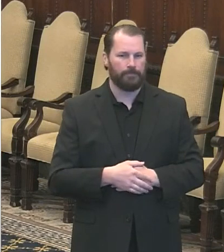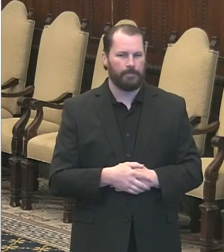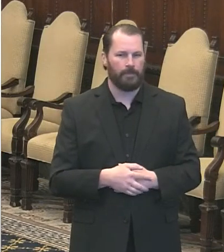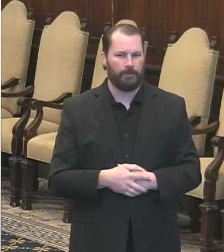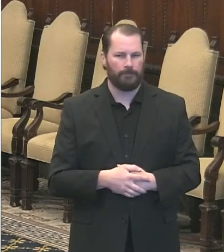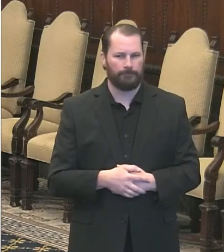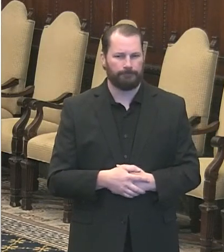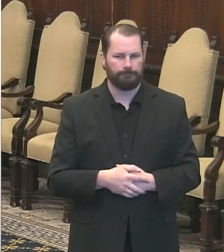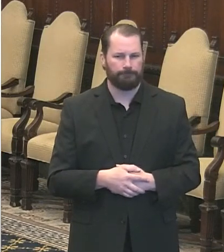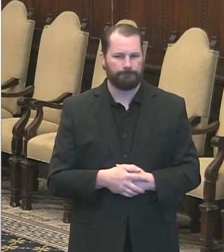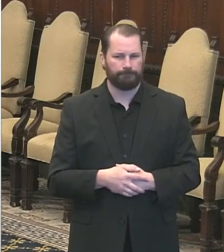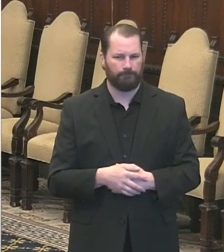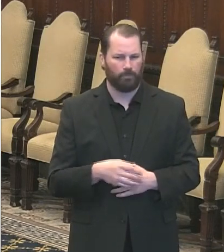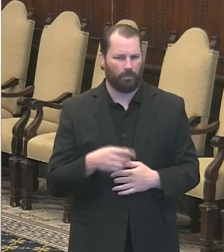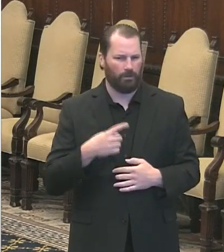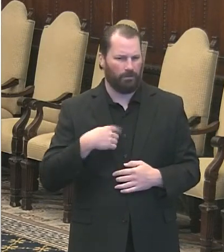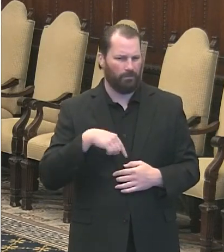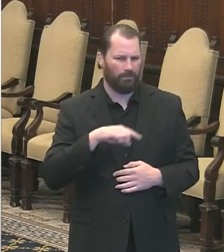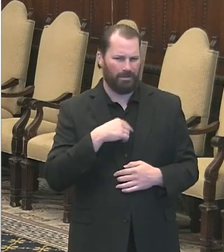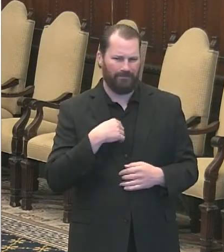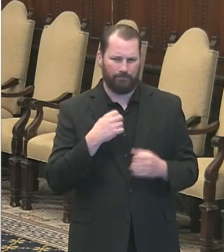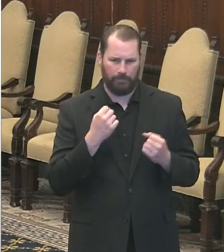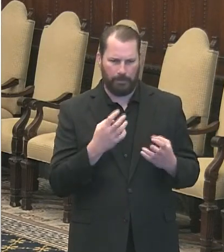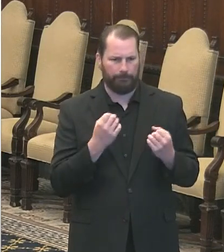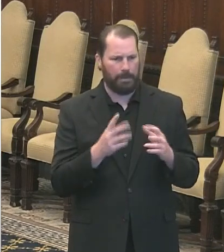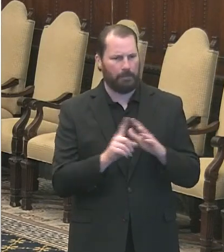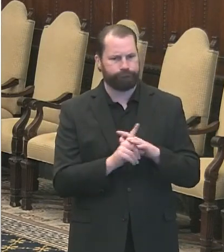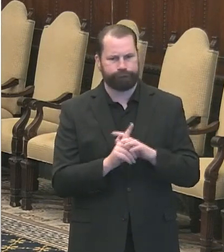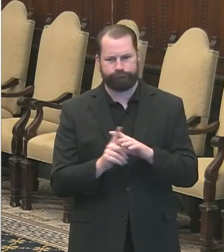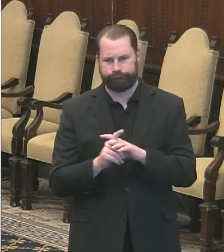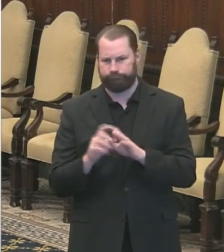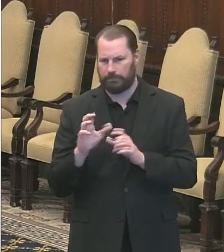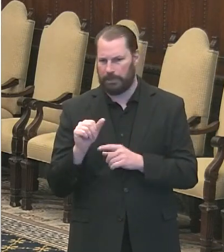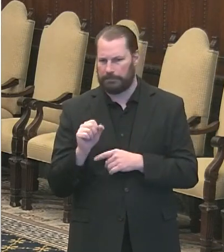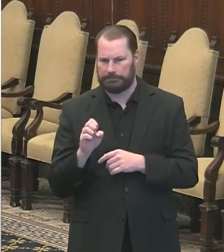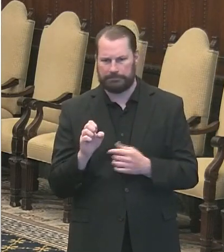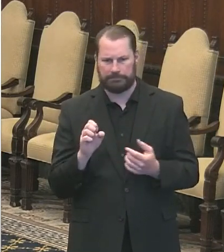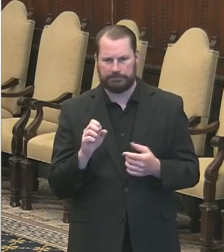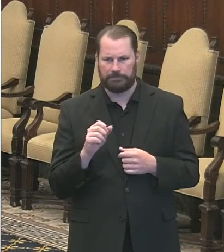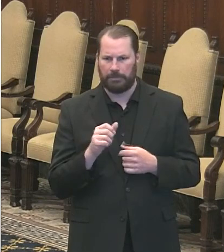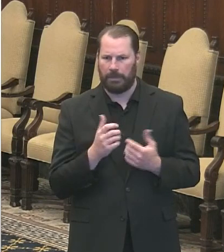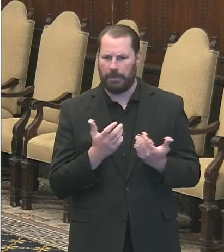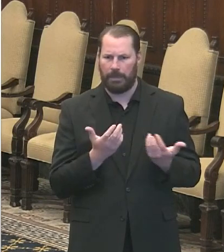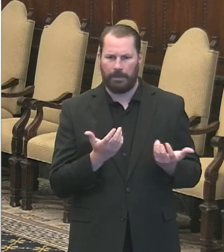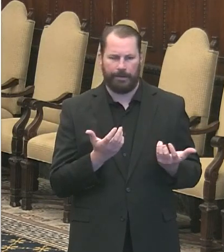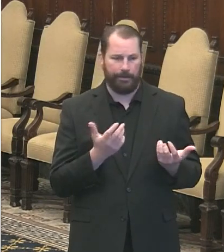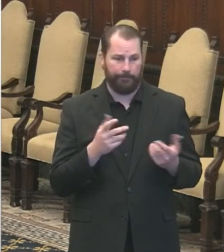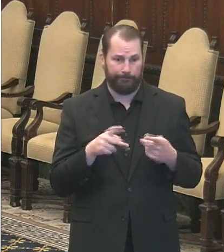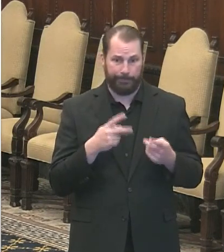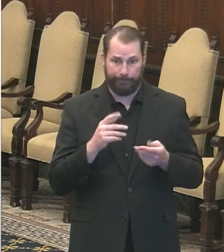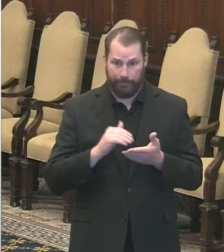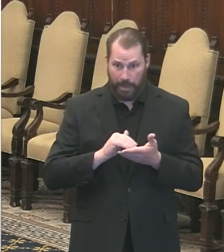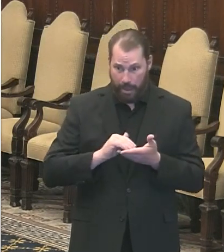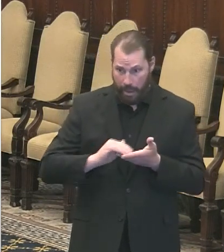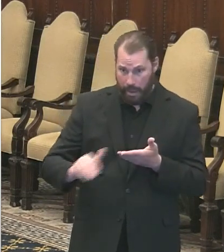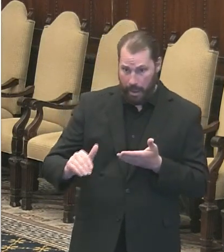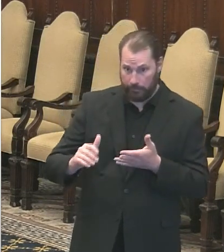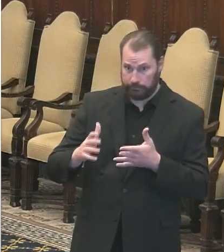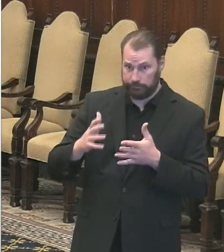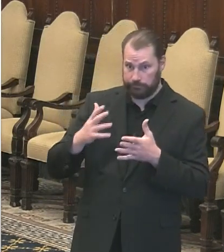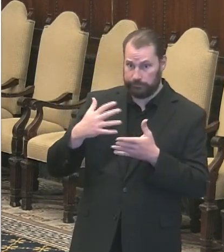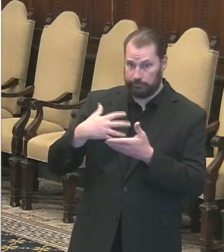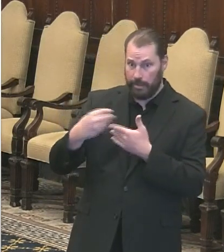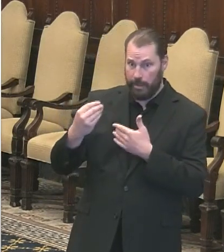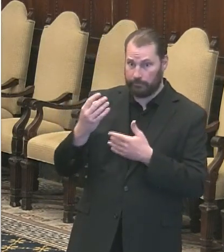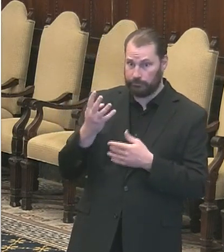cases a day that occur in the city as a whole. And so the number of inmates that are coming out of the jail, even if they were infected, would be very small compared to that pool, so